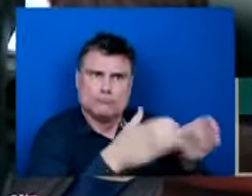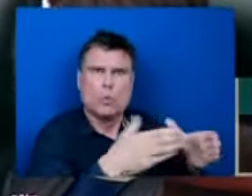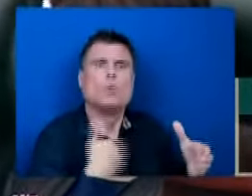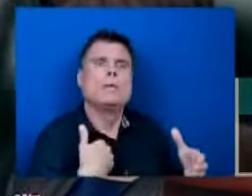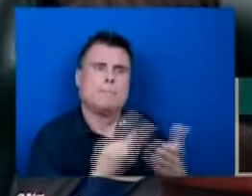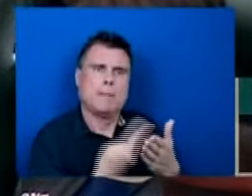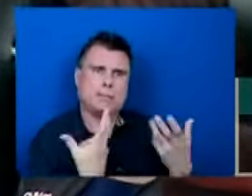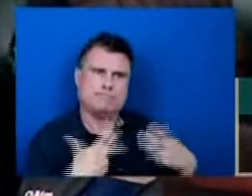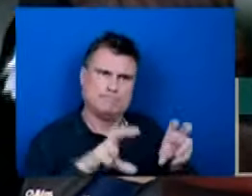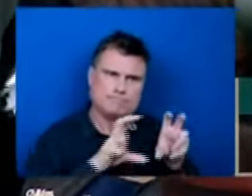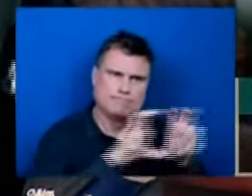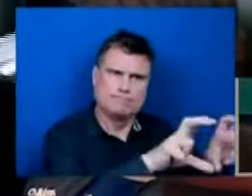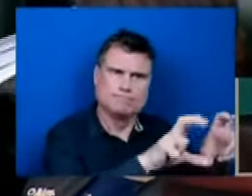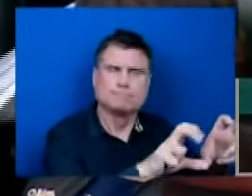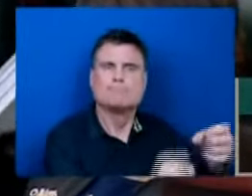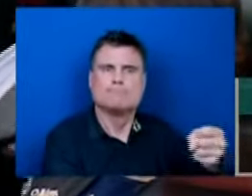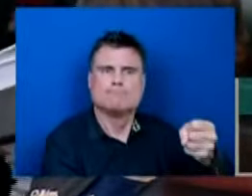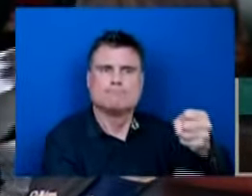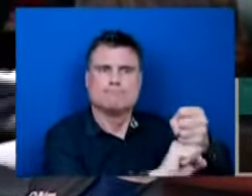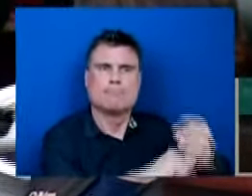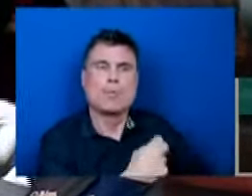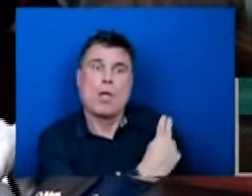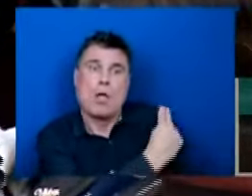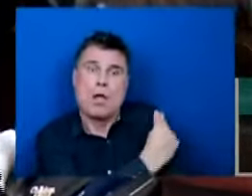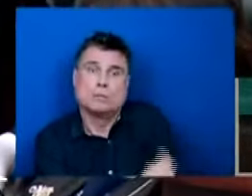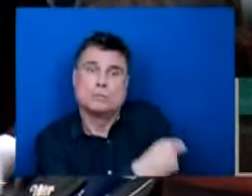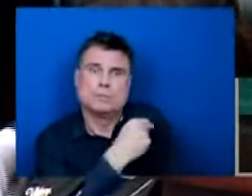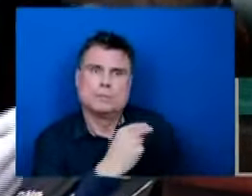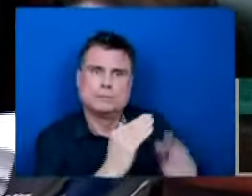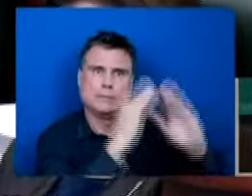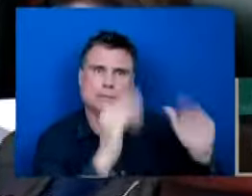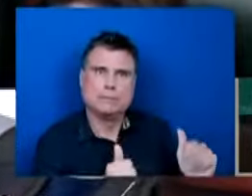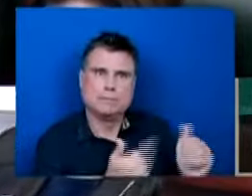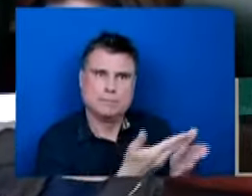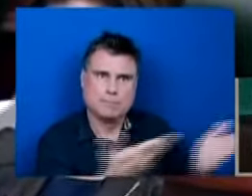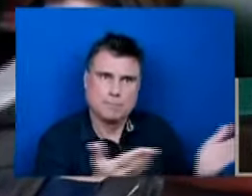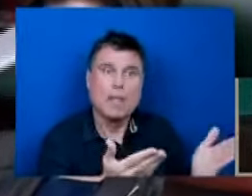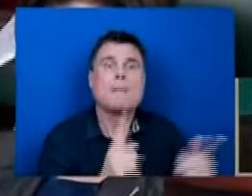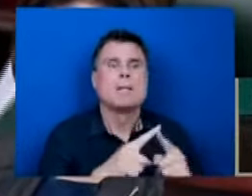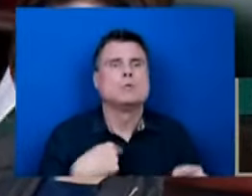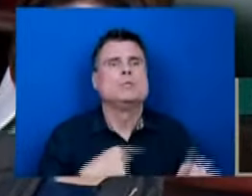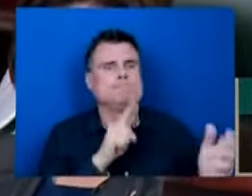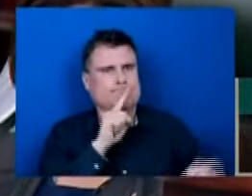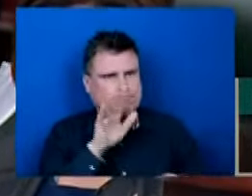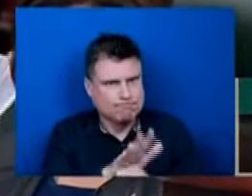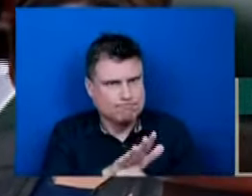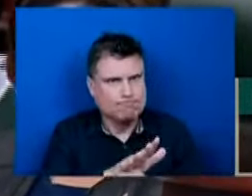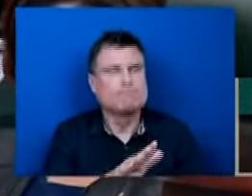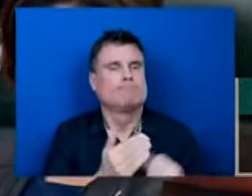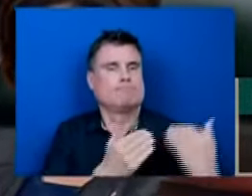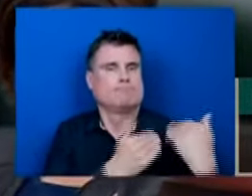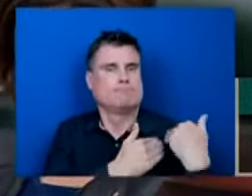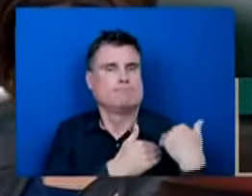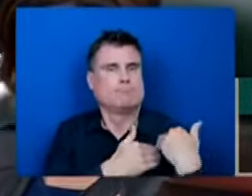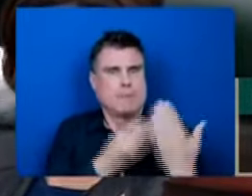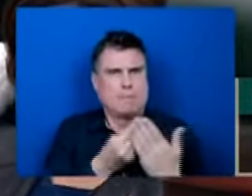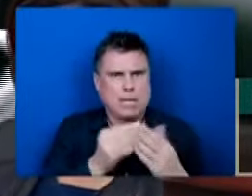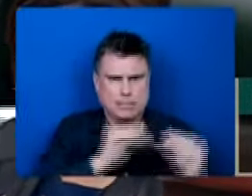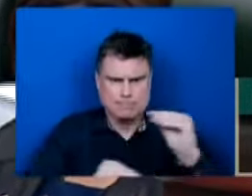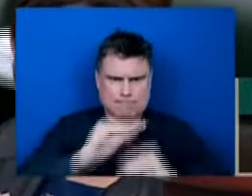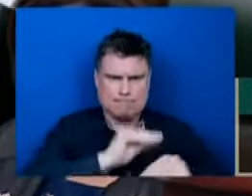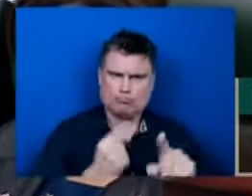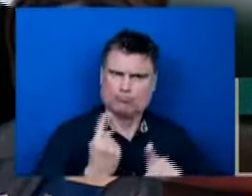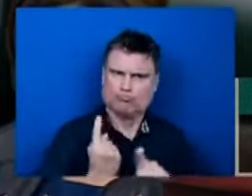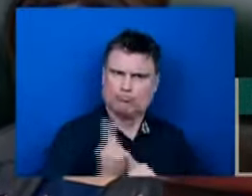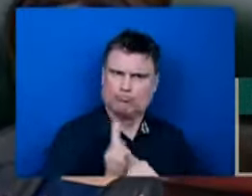committed to responsible and sustainable fiscal management tethered by three key fiscal anchors. I want to pause,